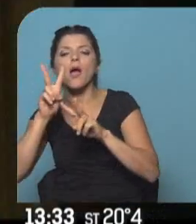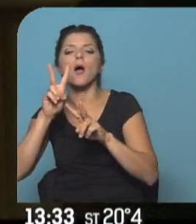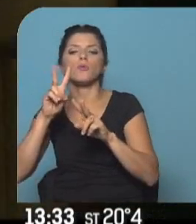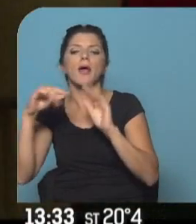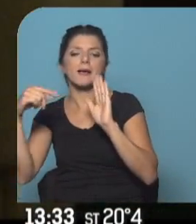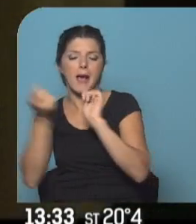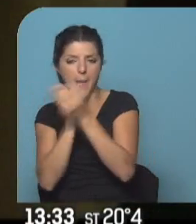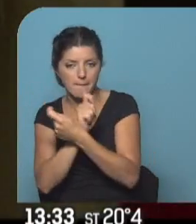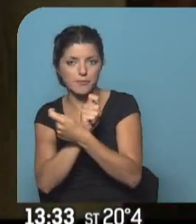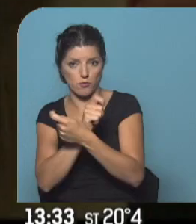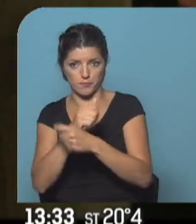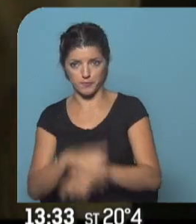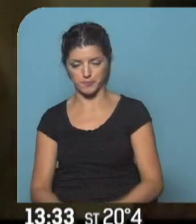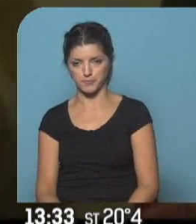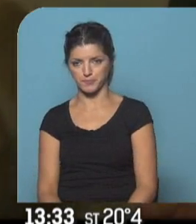tribunal.